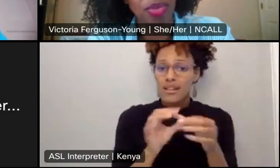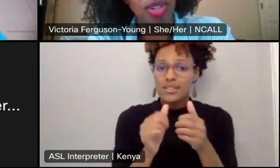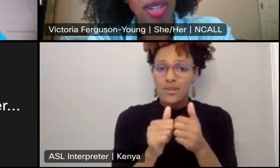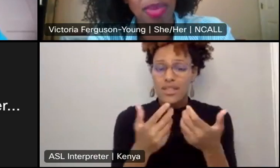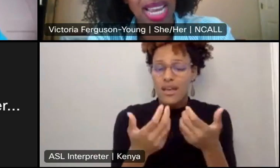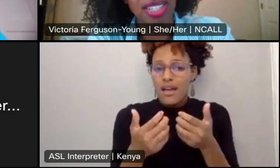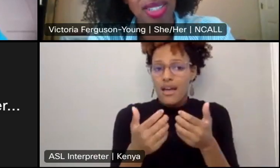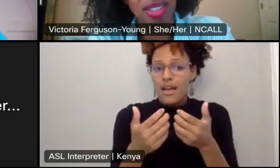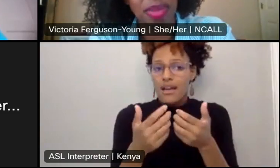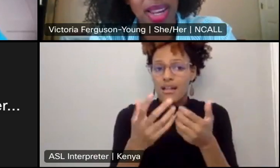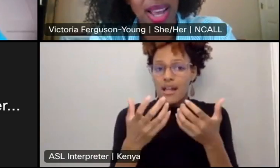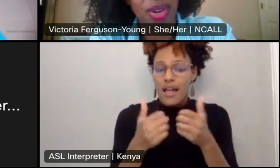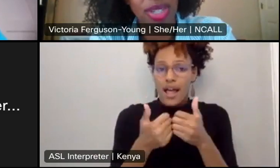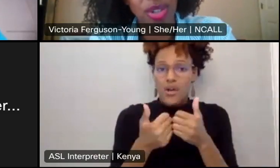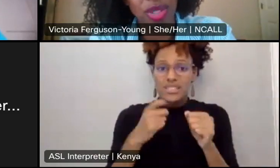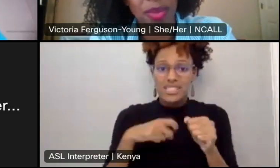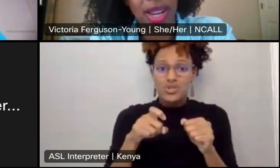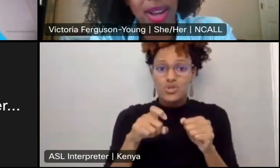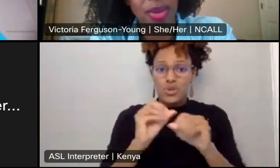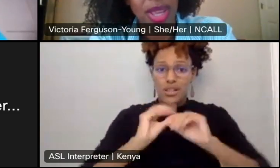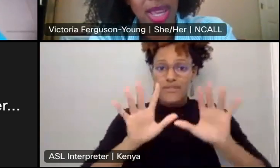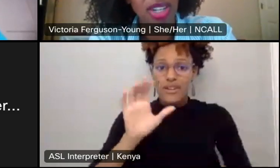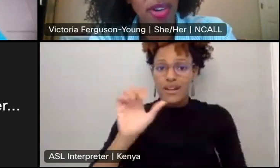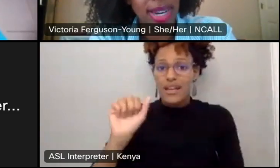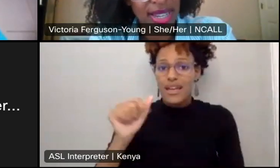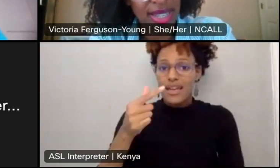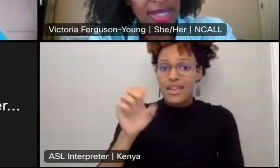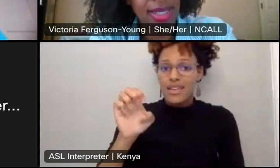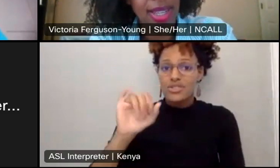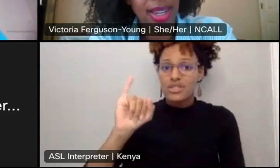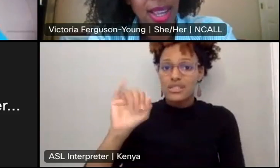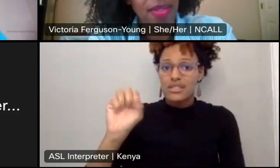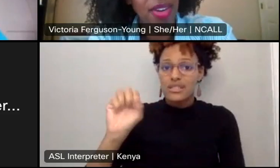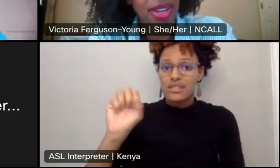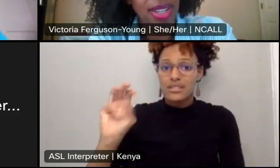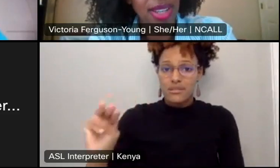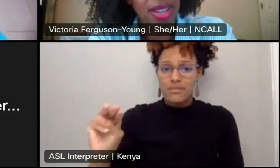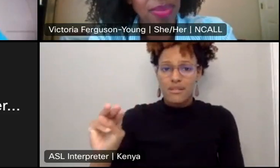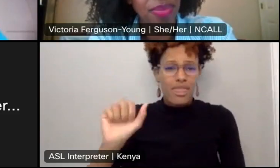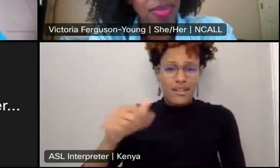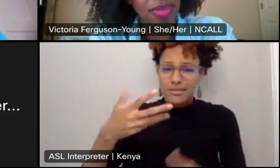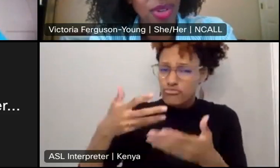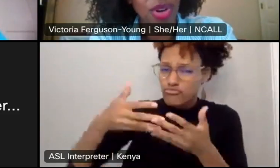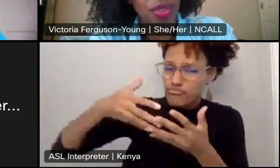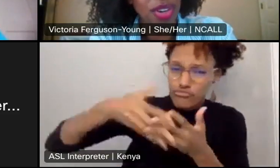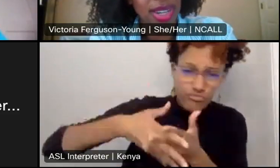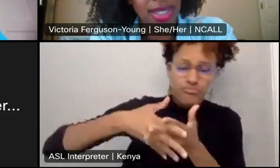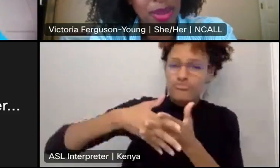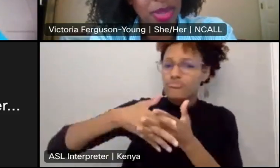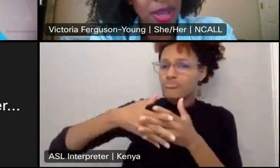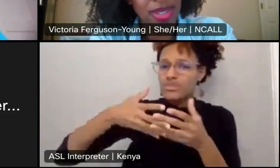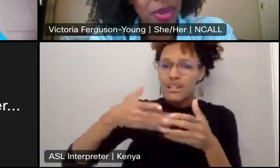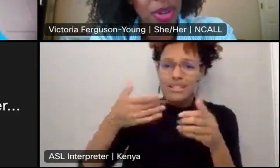is to be real clear about ageism and how it shows up and how ingrained it is, and very, covert,